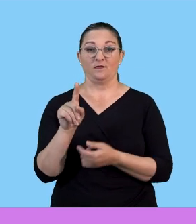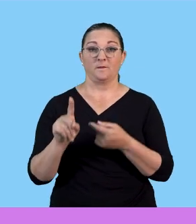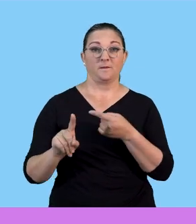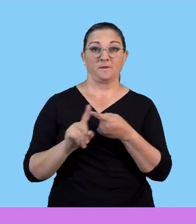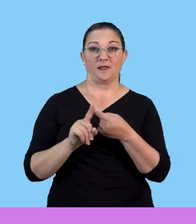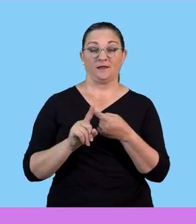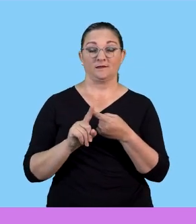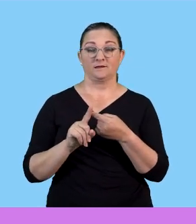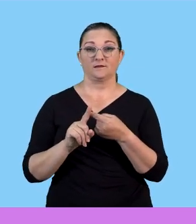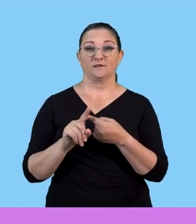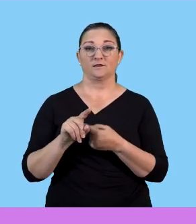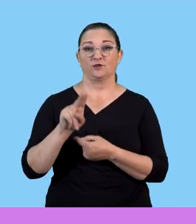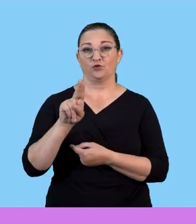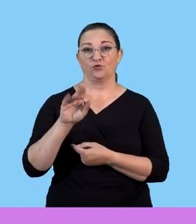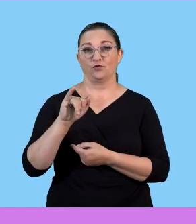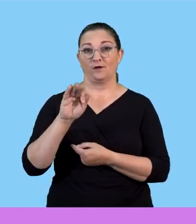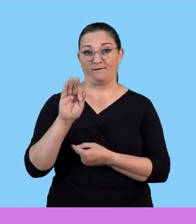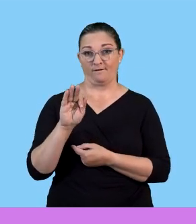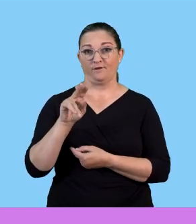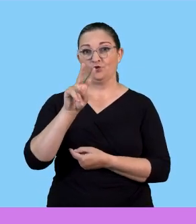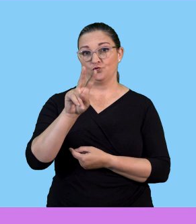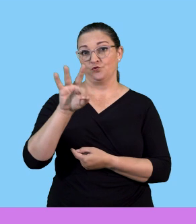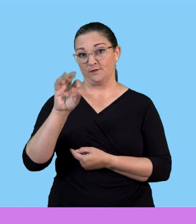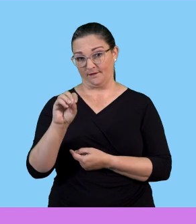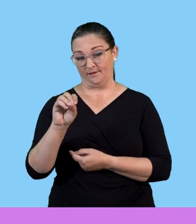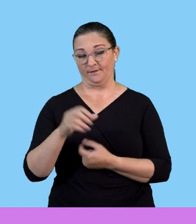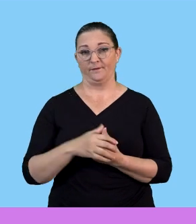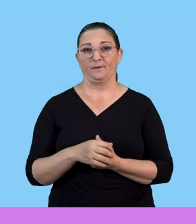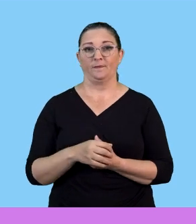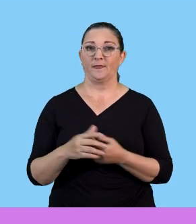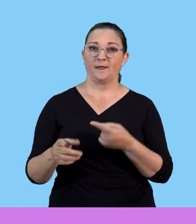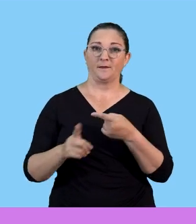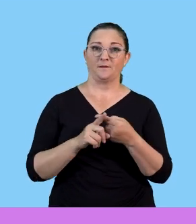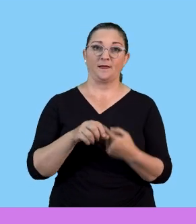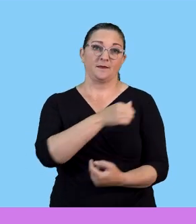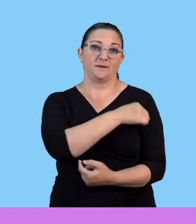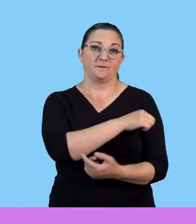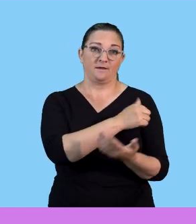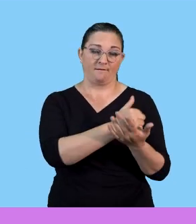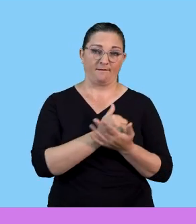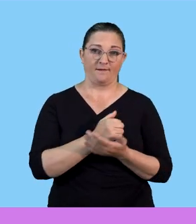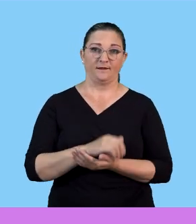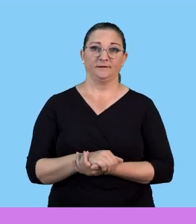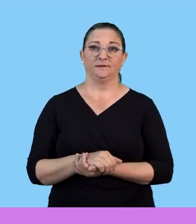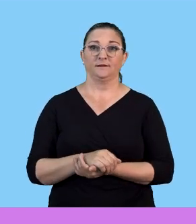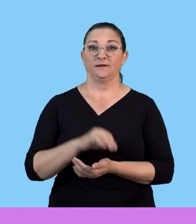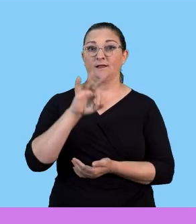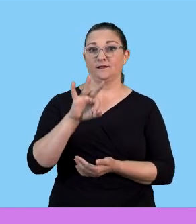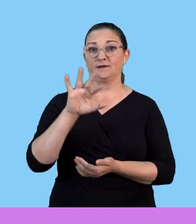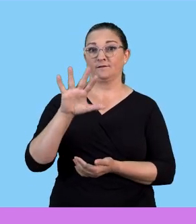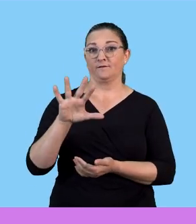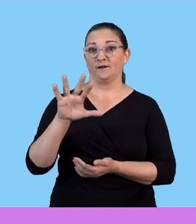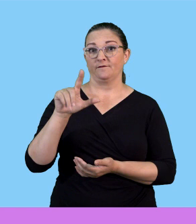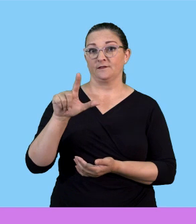5,831 Rand plus the UIF 230 plus the medical